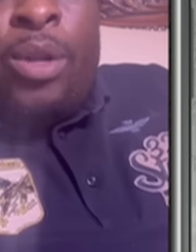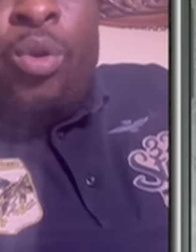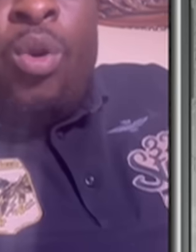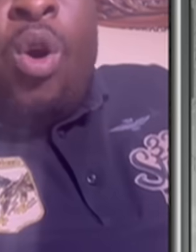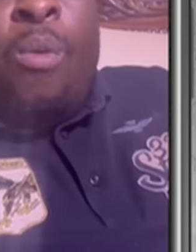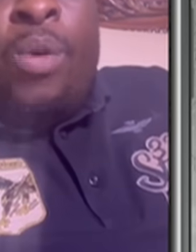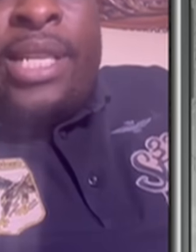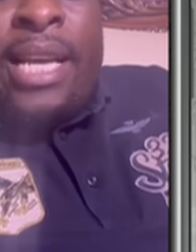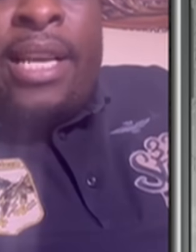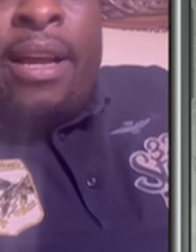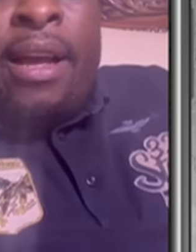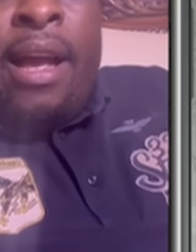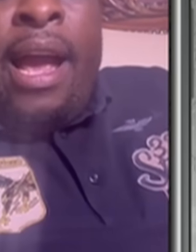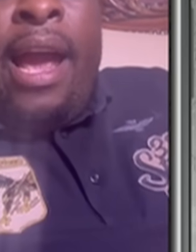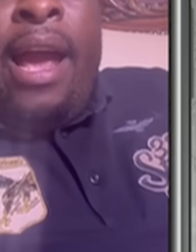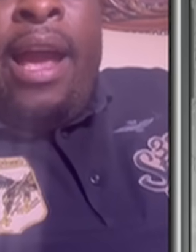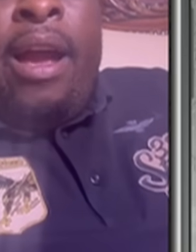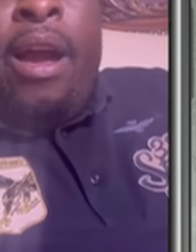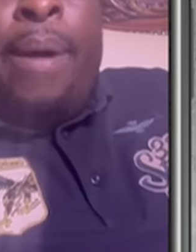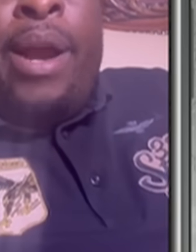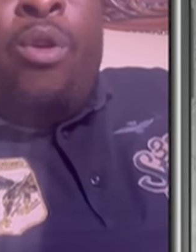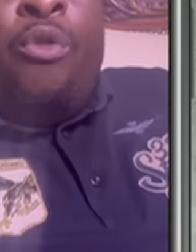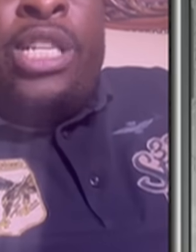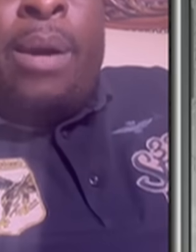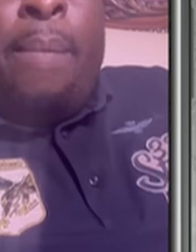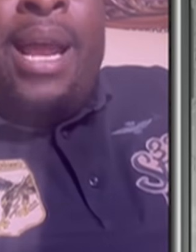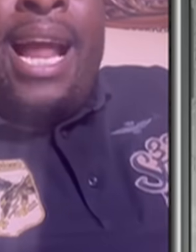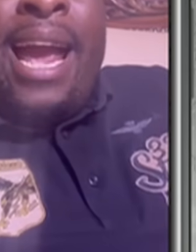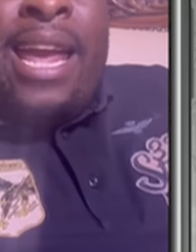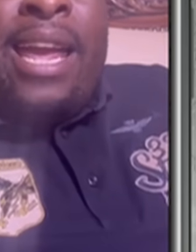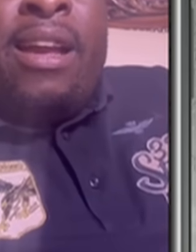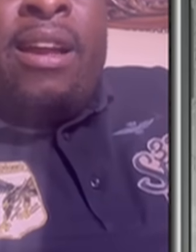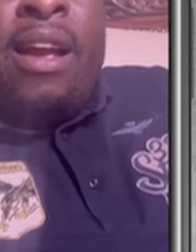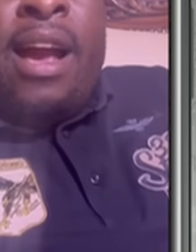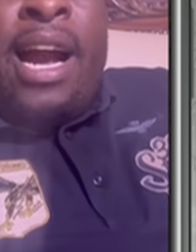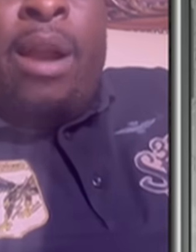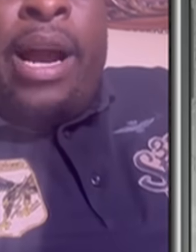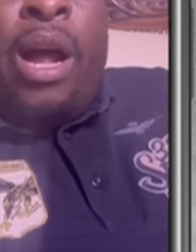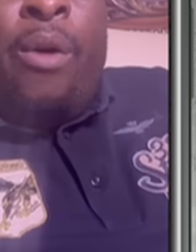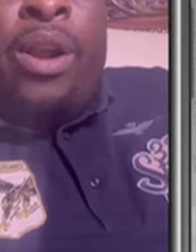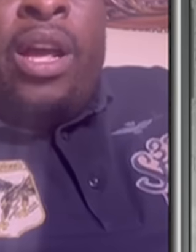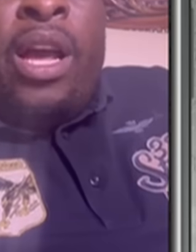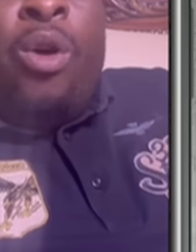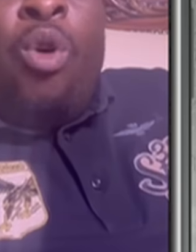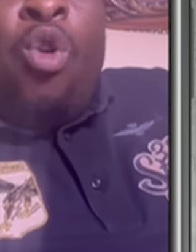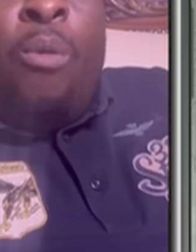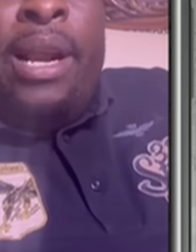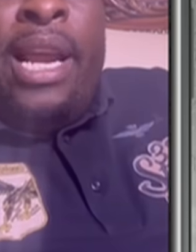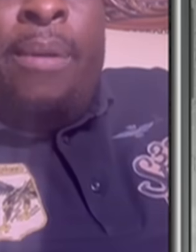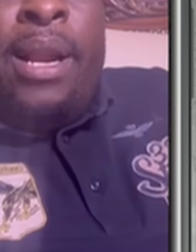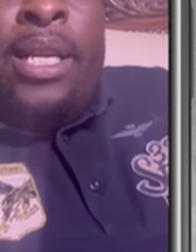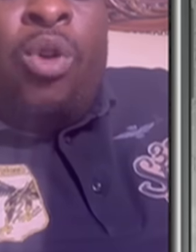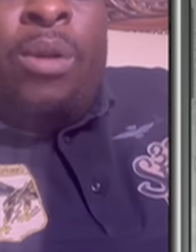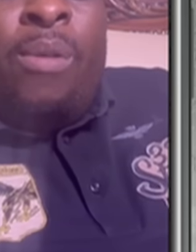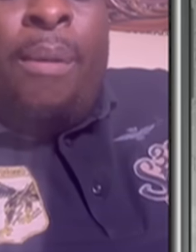bolaya batho bo sasa ba ile go fetša ba phela ka eng ka lebaka la gore ikonomi re e lebeletse godimo ga